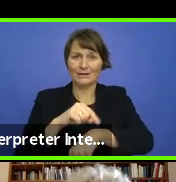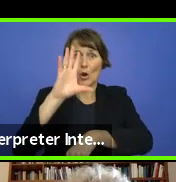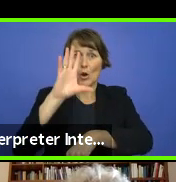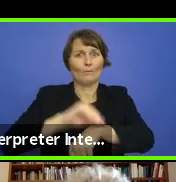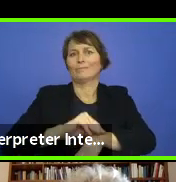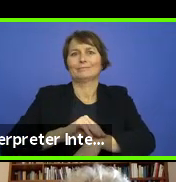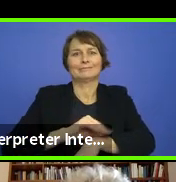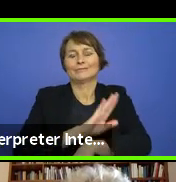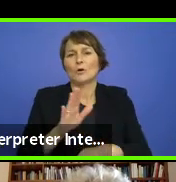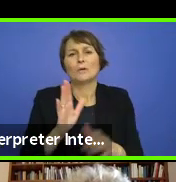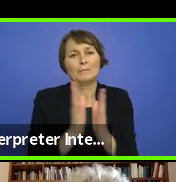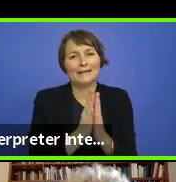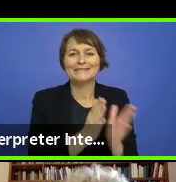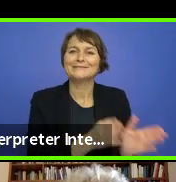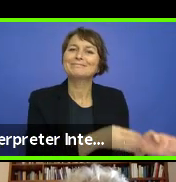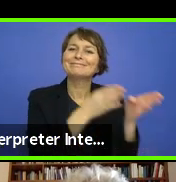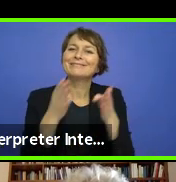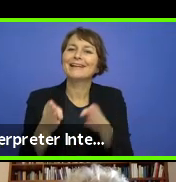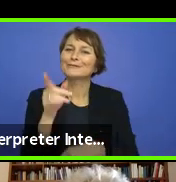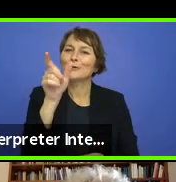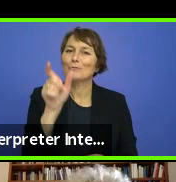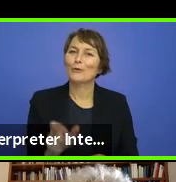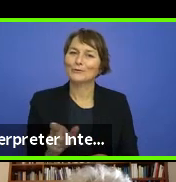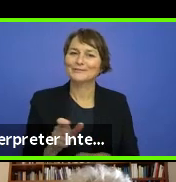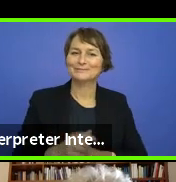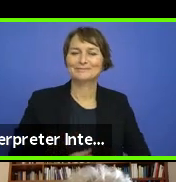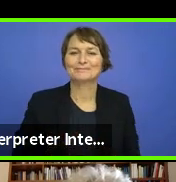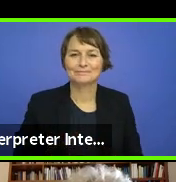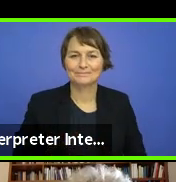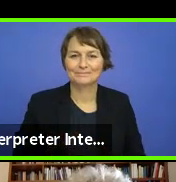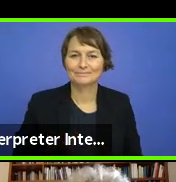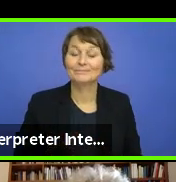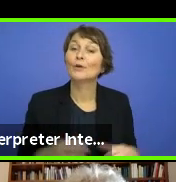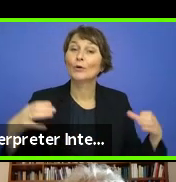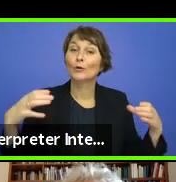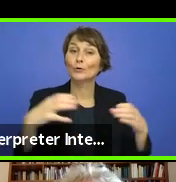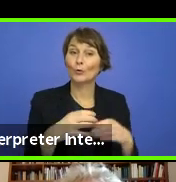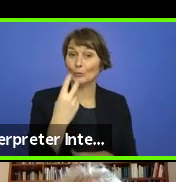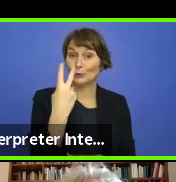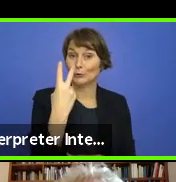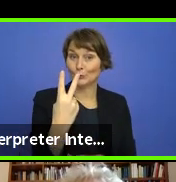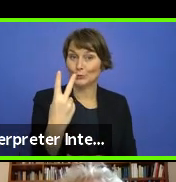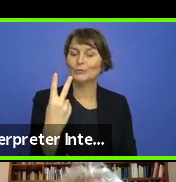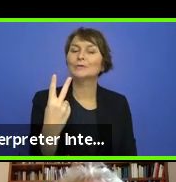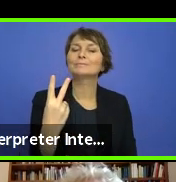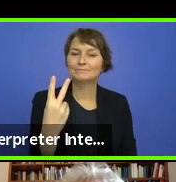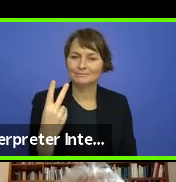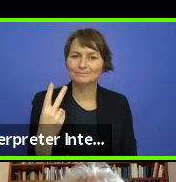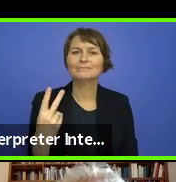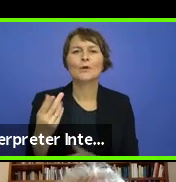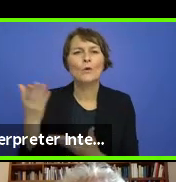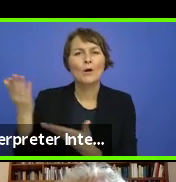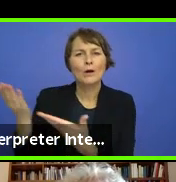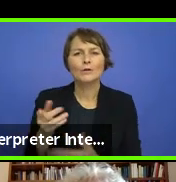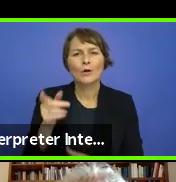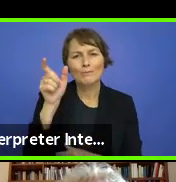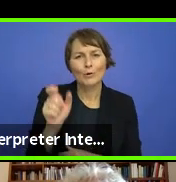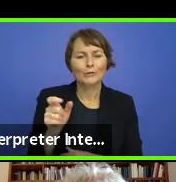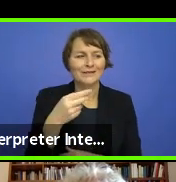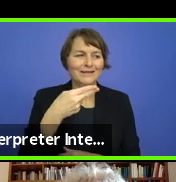ask questions. So next up from group two, I invite Christoph Lepschy from the